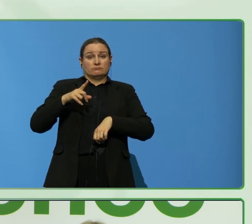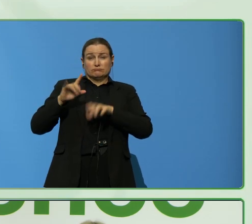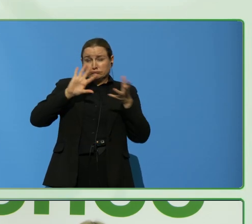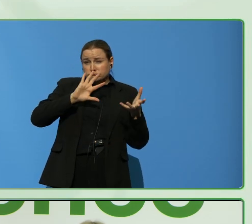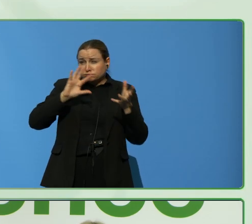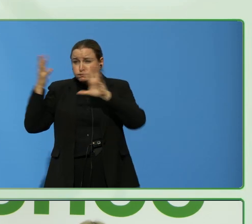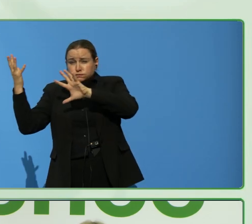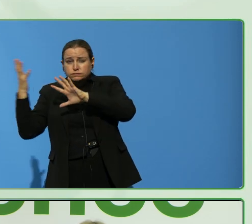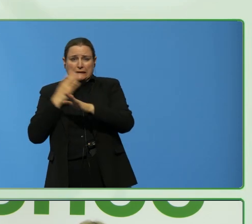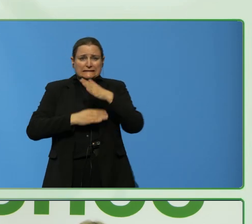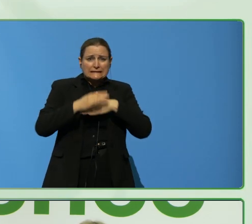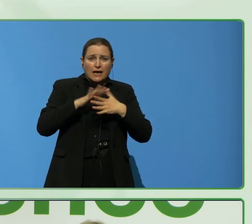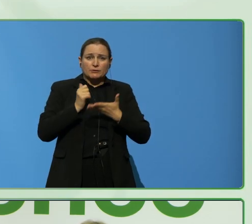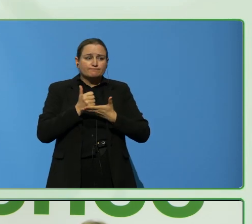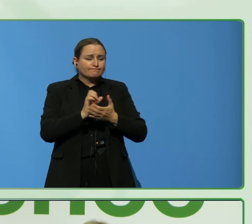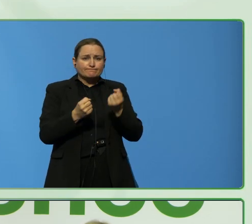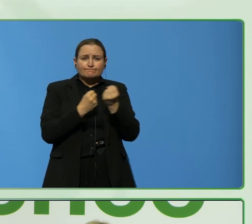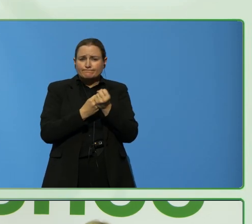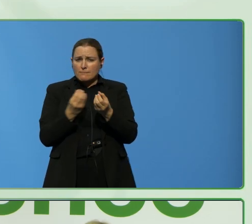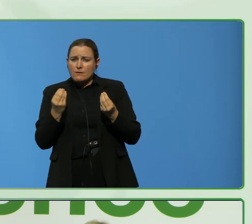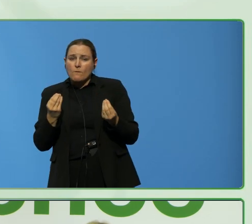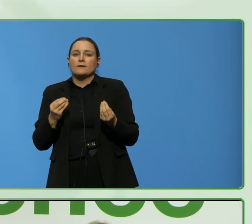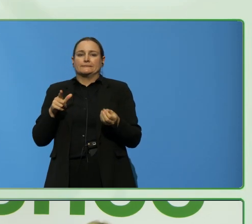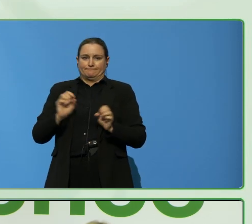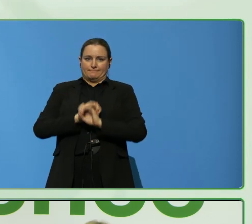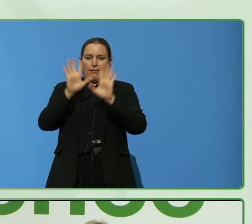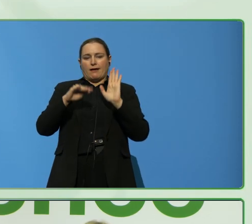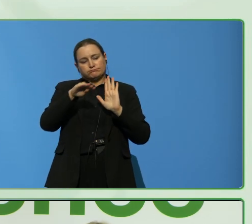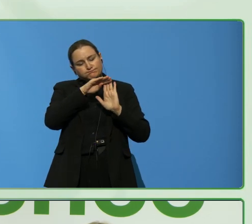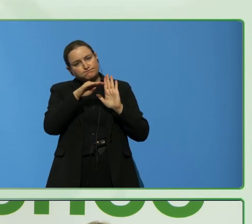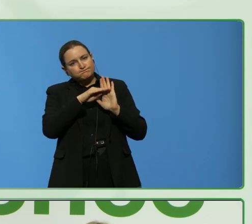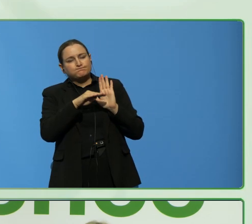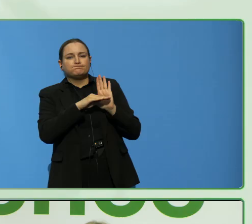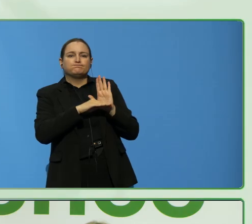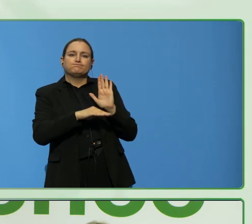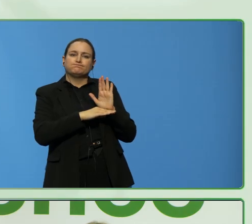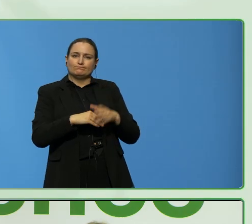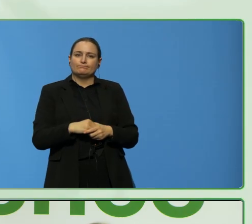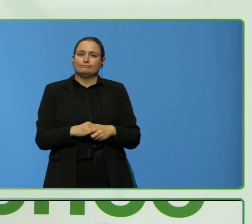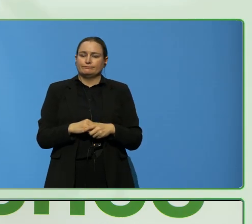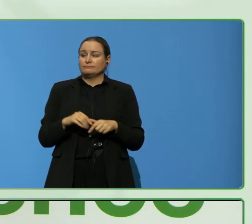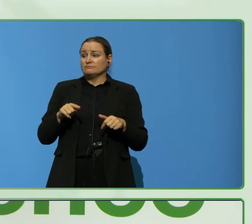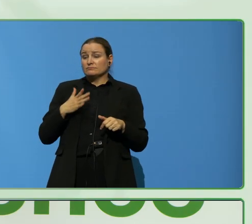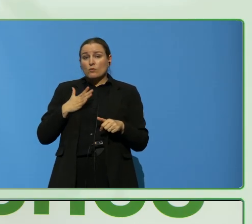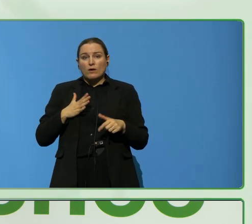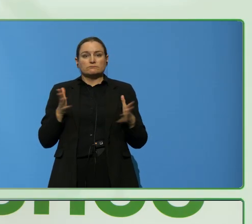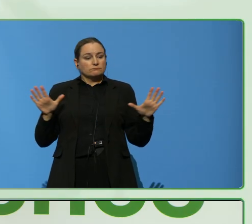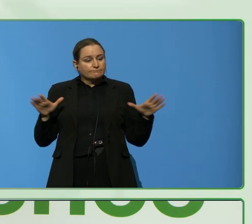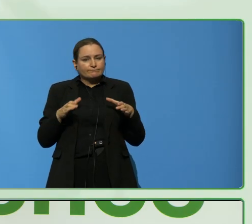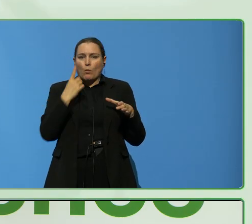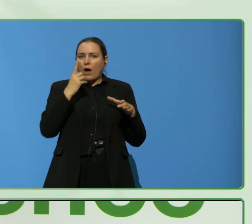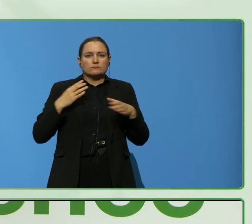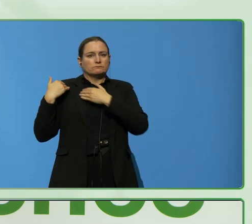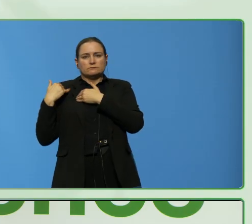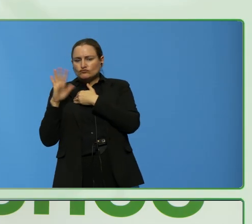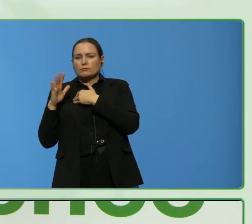and guidelines for making digital platforms more accessible, introducing multi-stakeholder approach. So back to you. I hope I